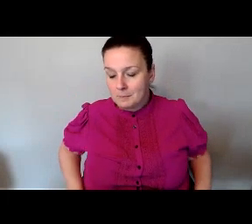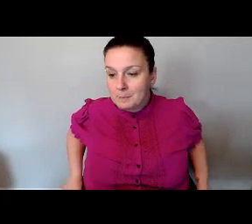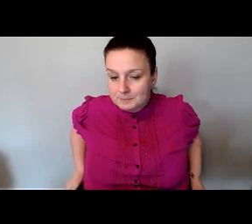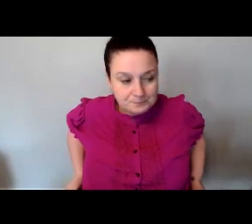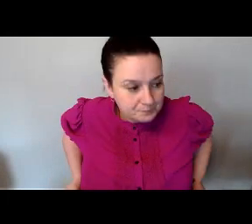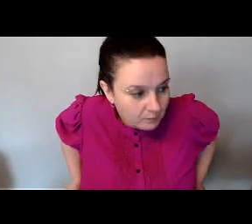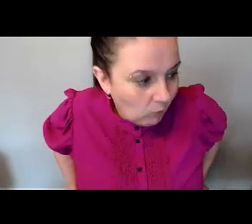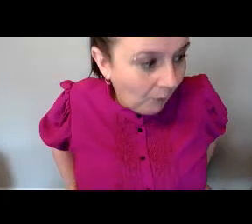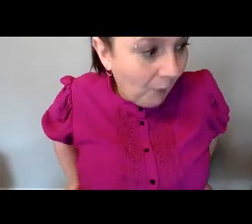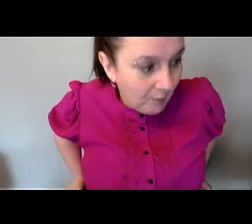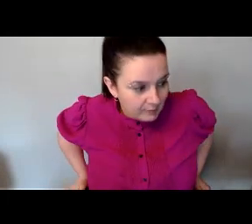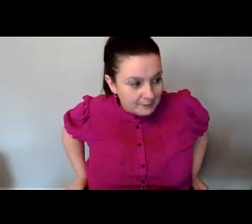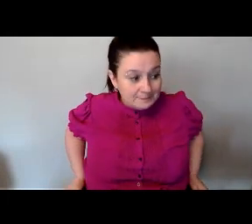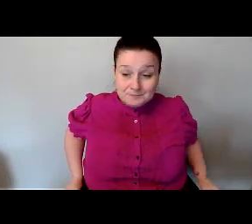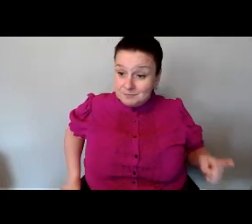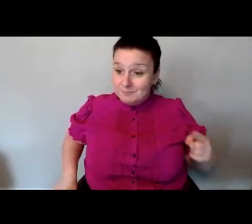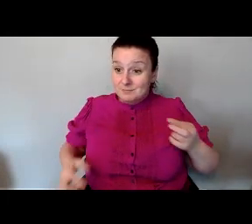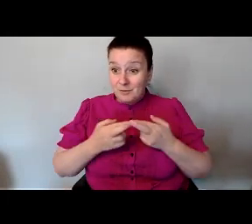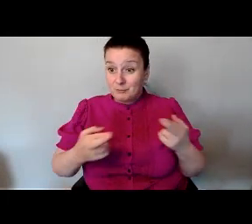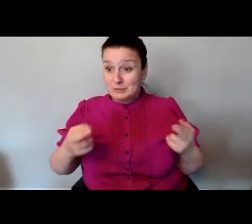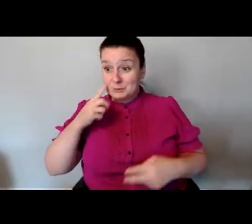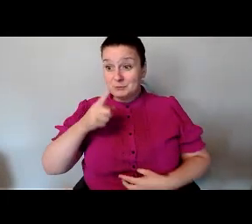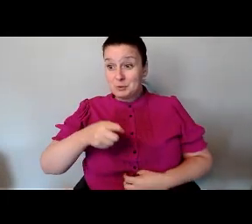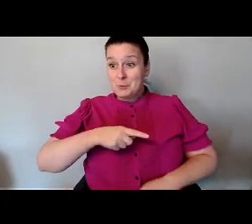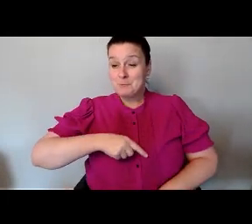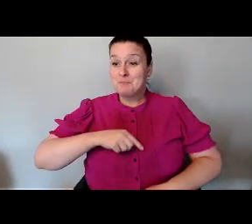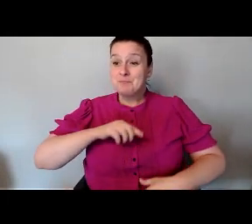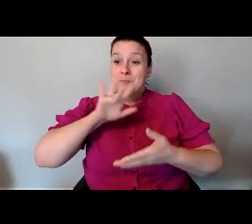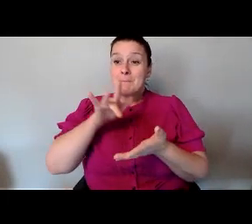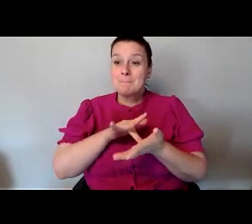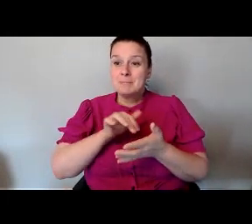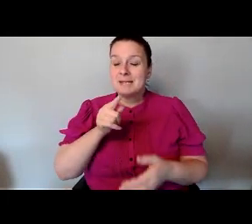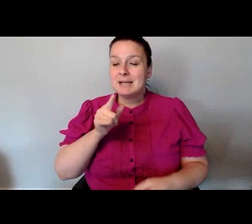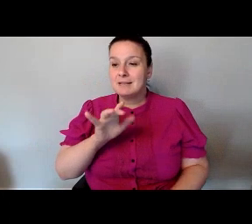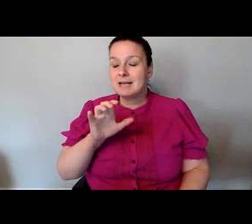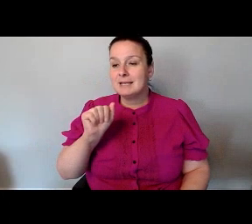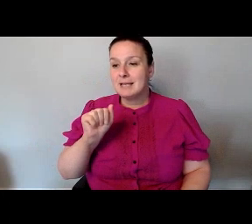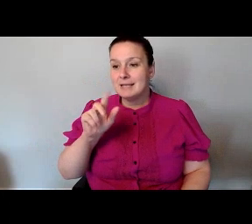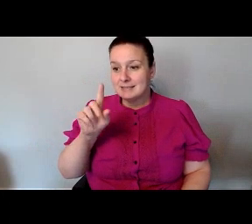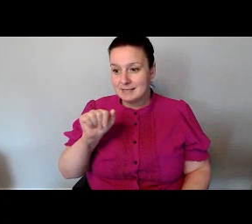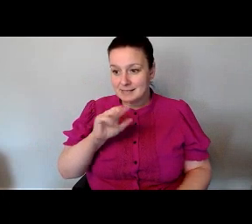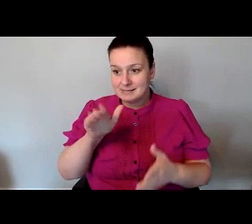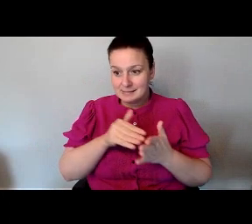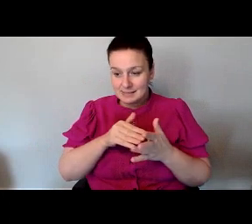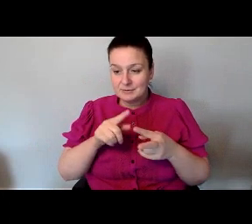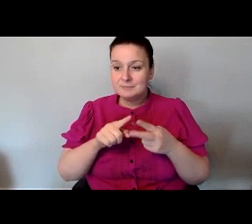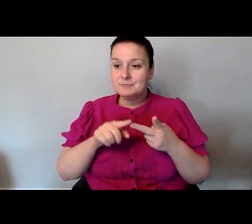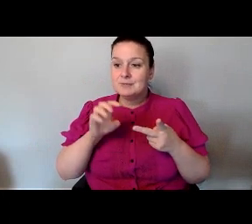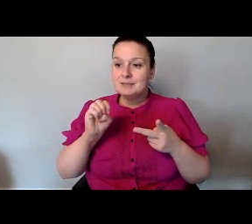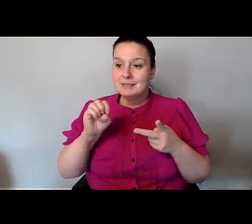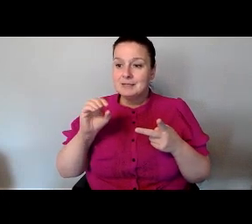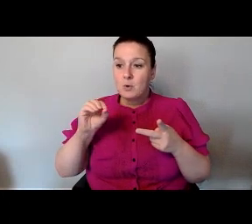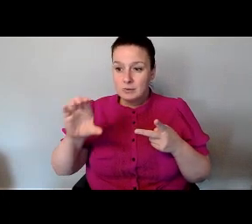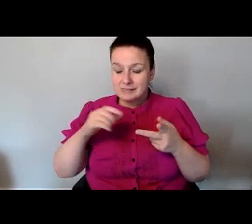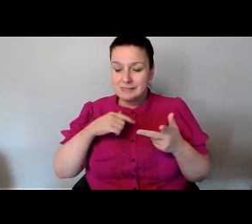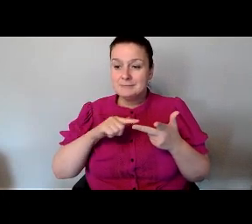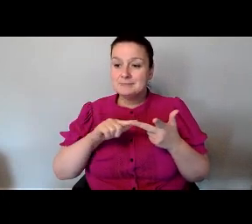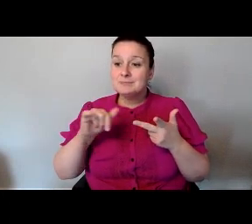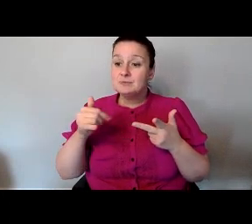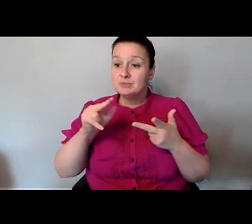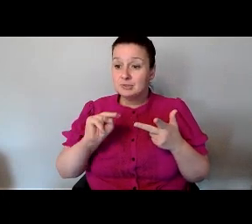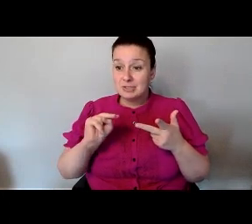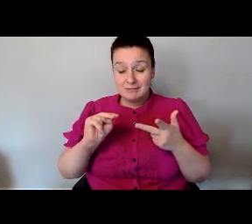And here's some resources for you. So we've got the Mid-Atlantic ADA Center. We've got the EEOC here. We've got Jan, which is